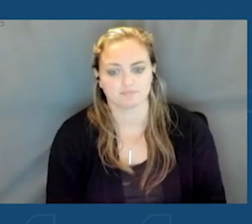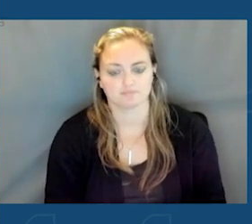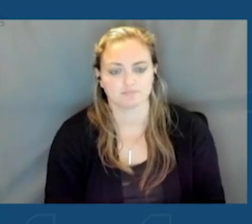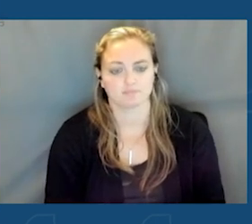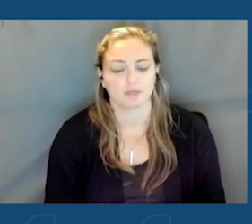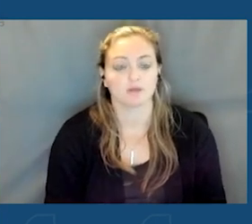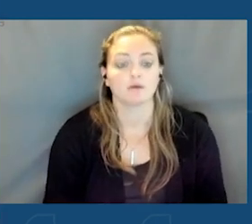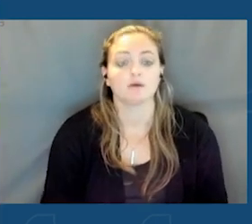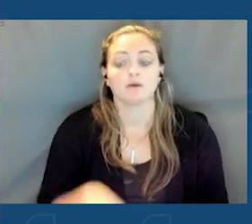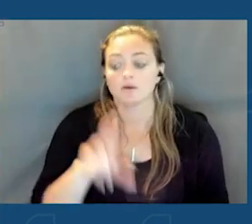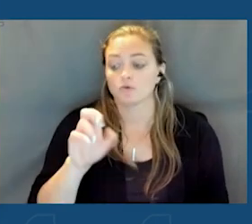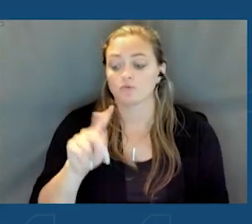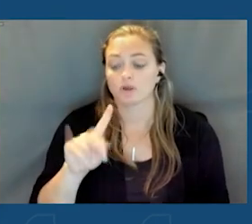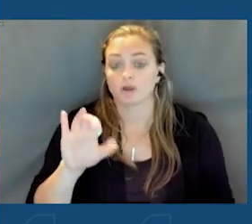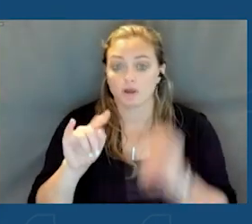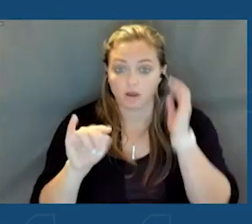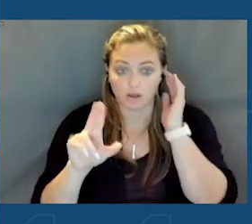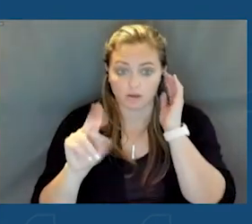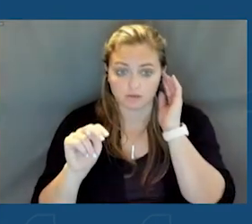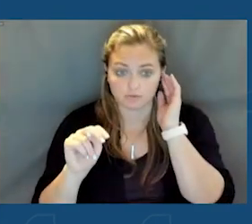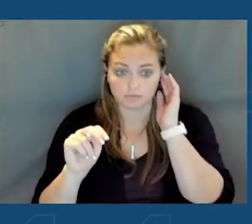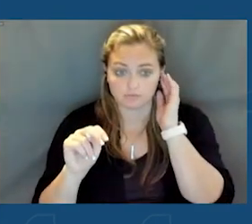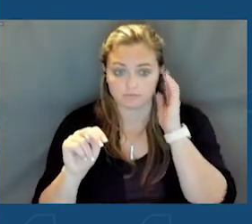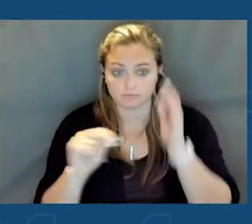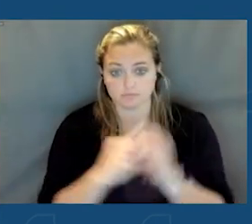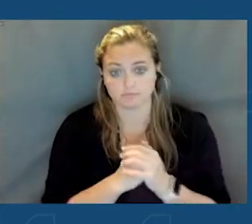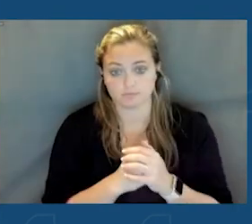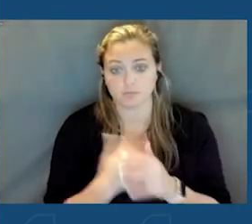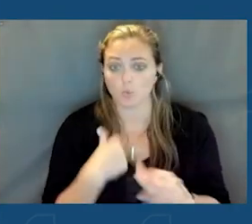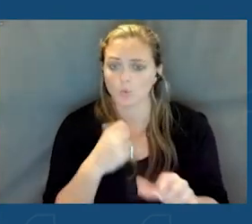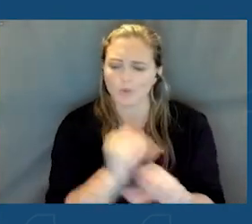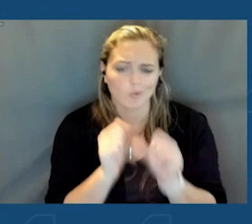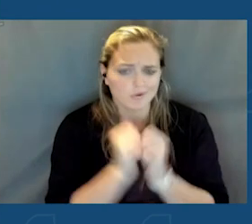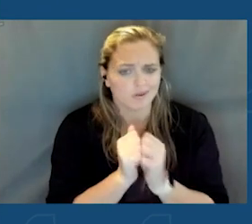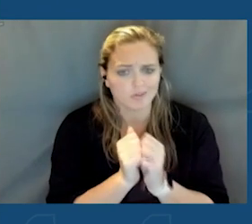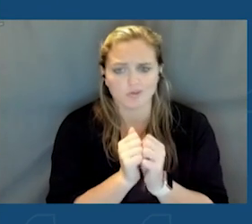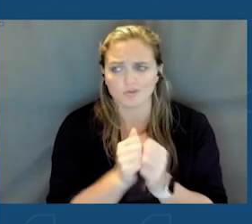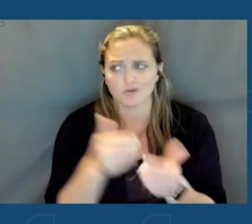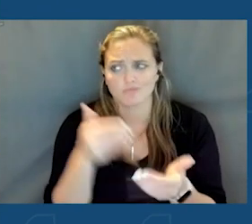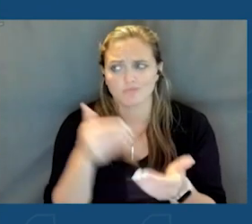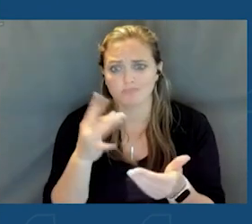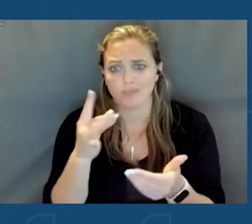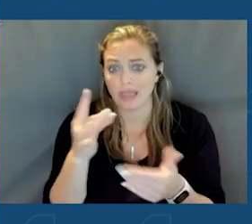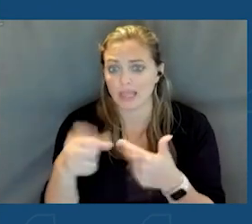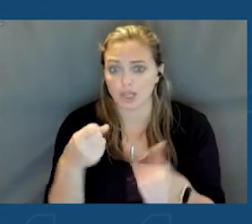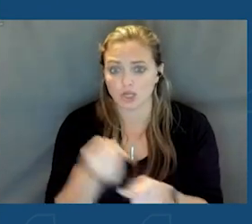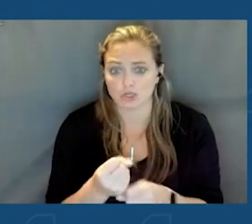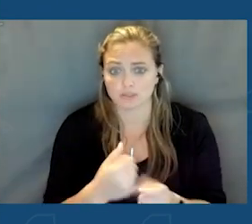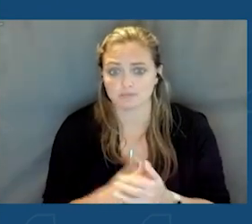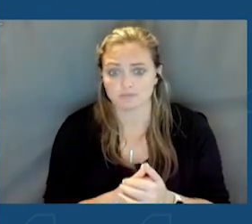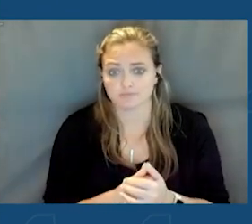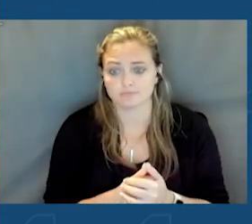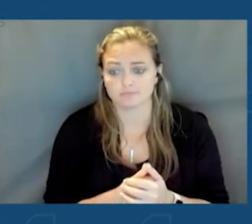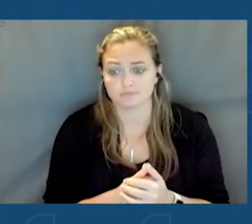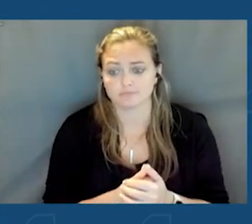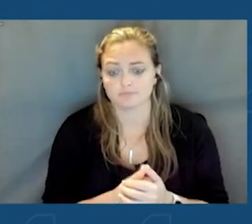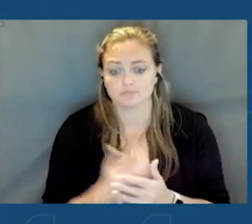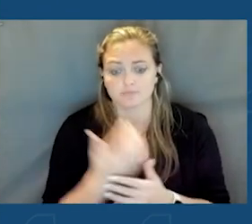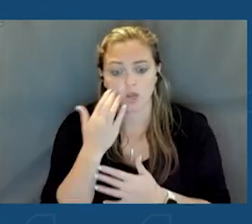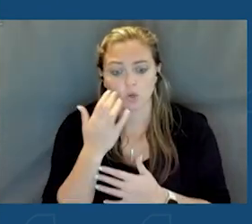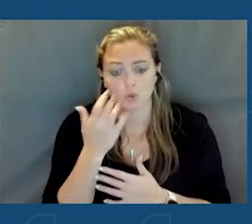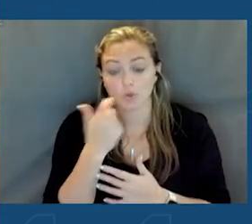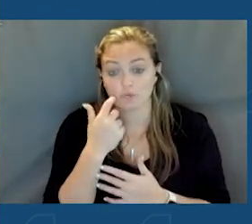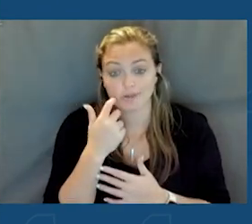To Rick Cotton, we've worked together for close to 8 years. I know the last three have been